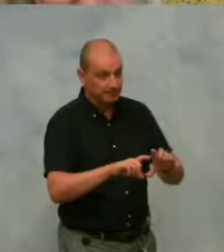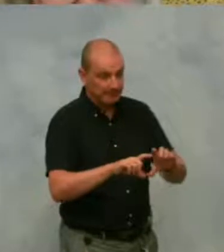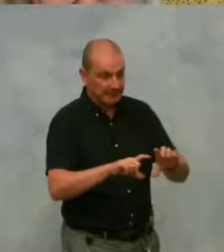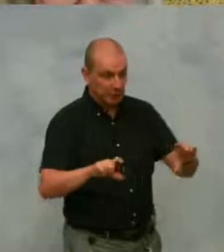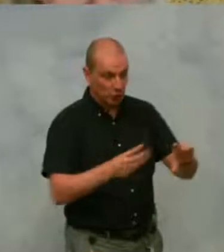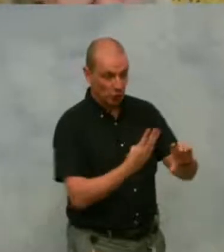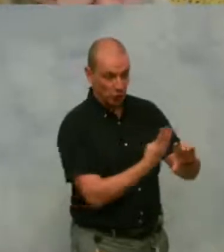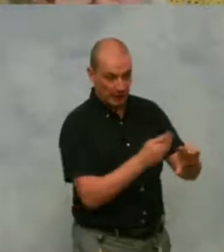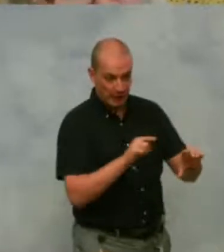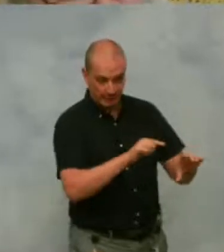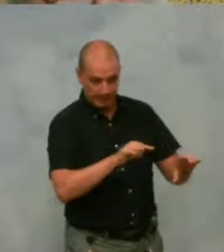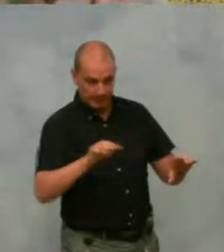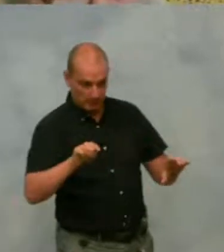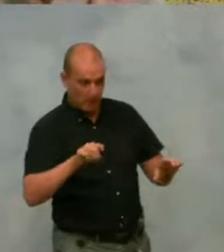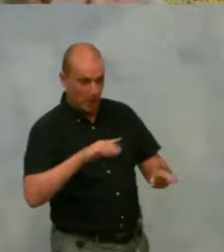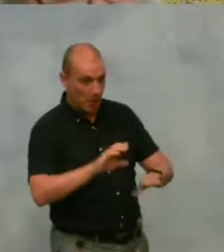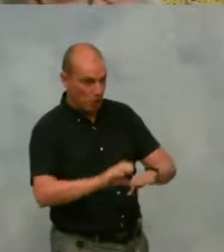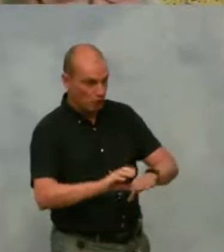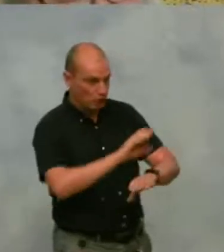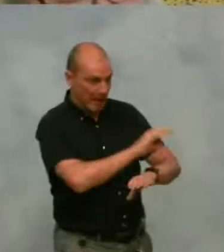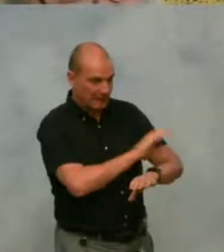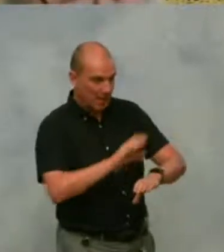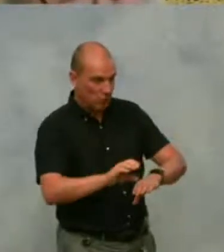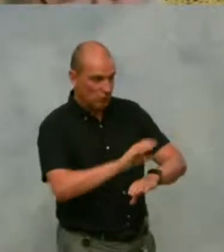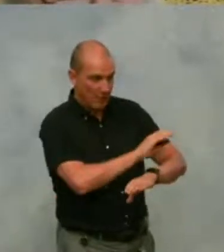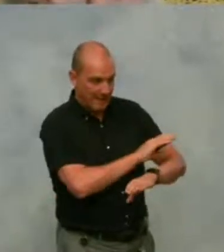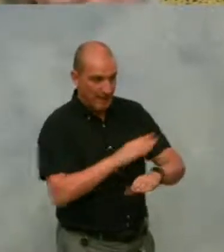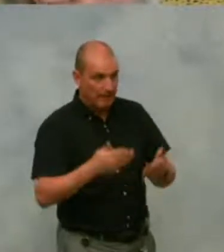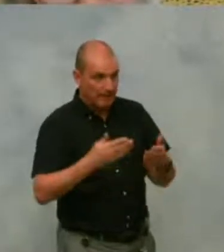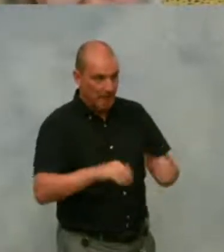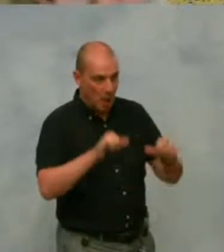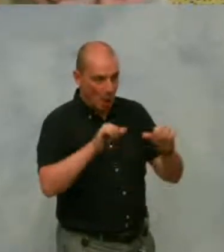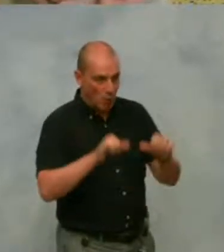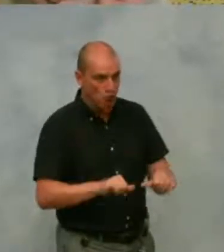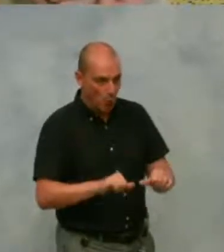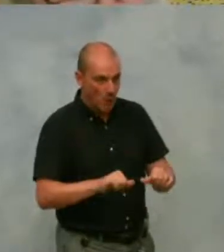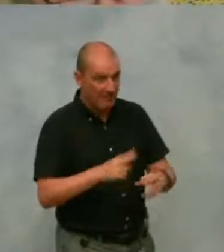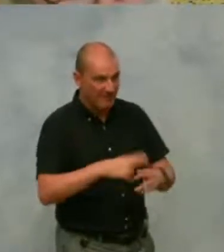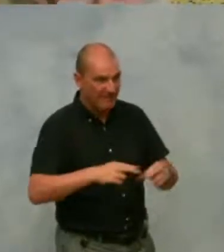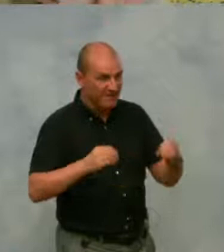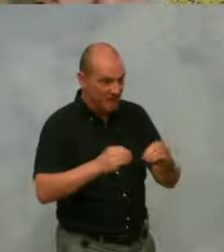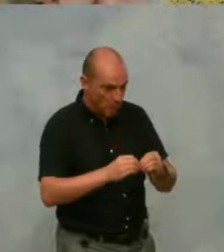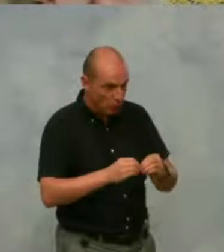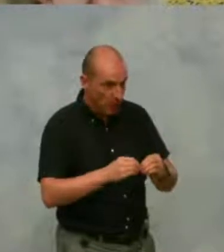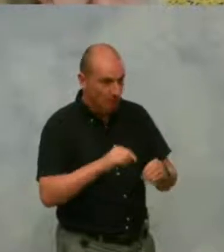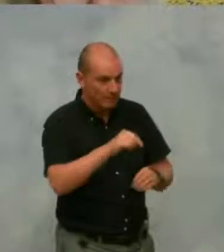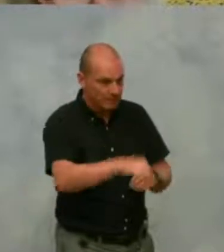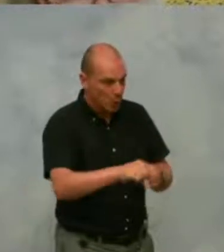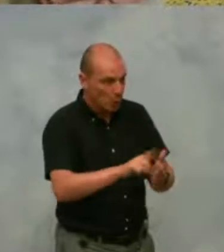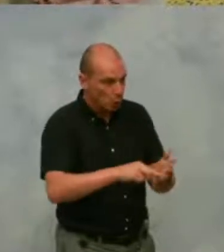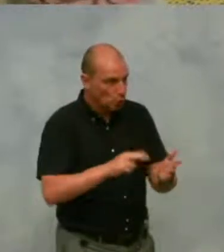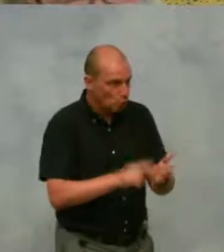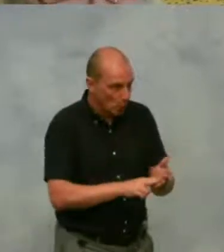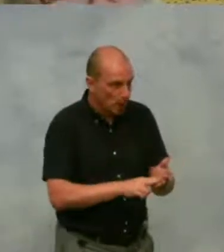by the Executive Committee both in February last year and then again at the end of the year in June. And these total